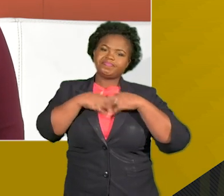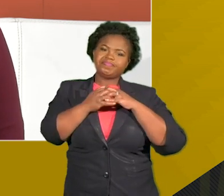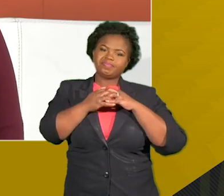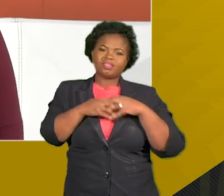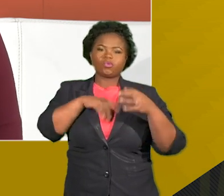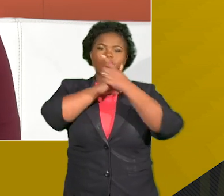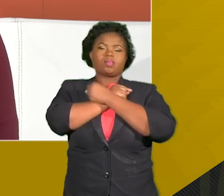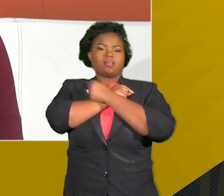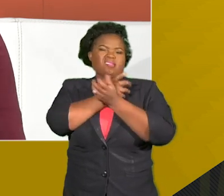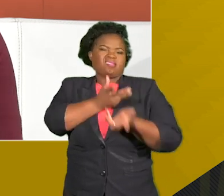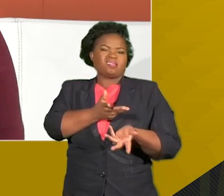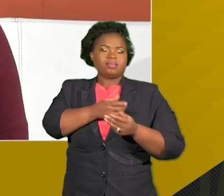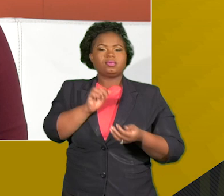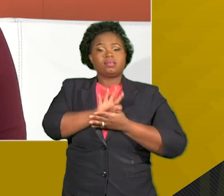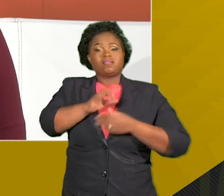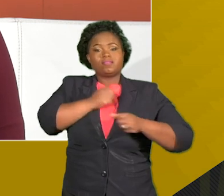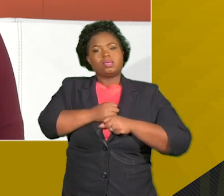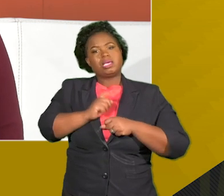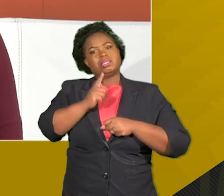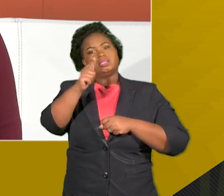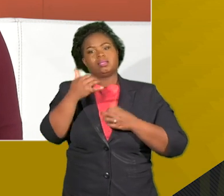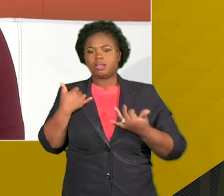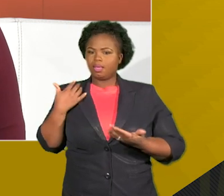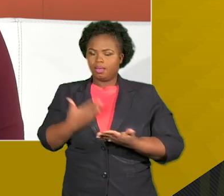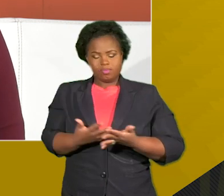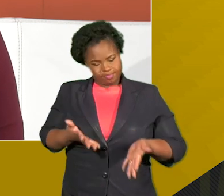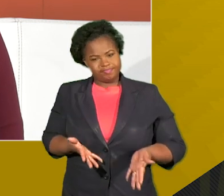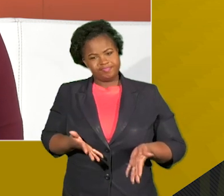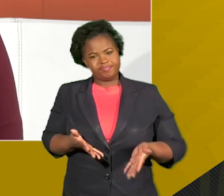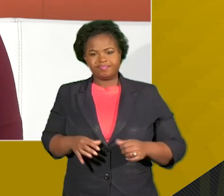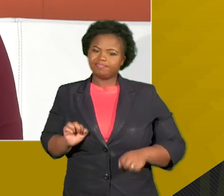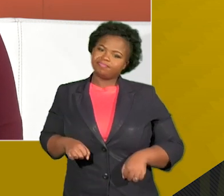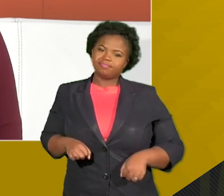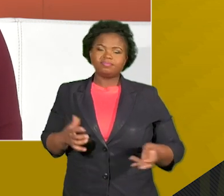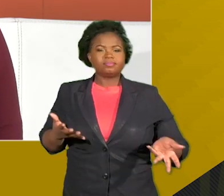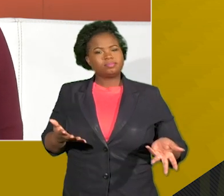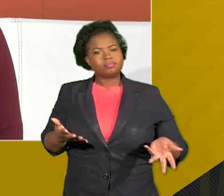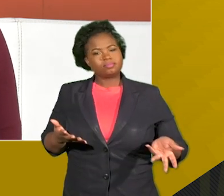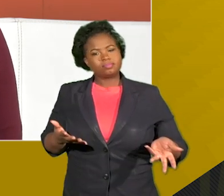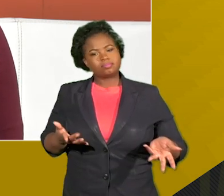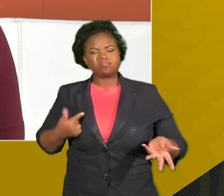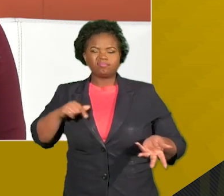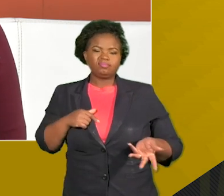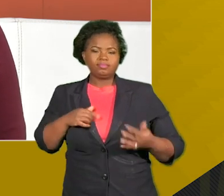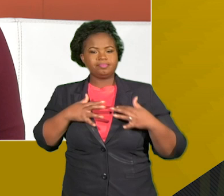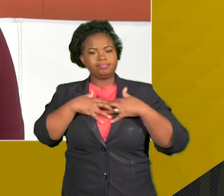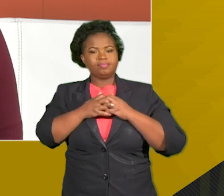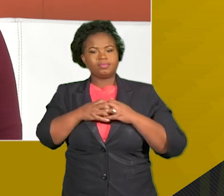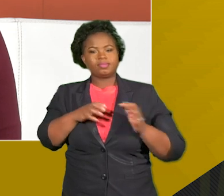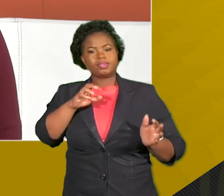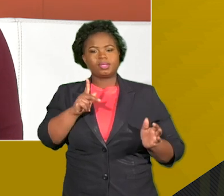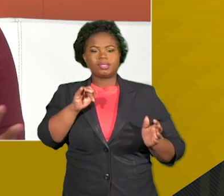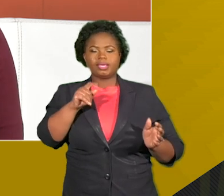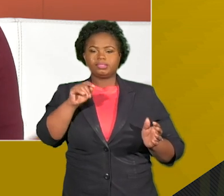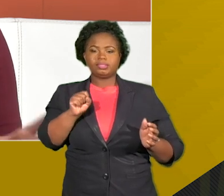the club. And I mean, 15 years later, we are now here. And basically, we then decided to form Cats Care, and